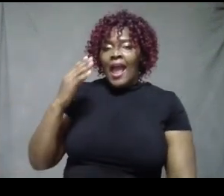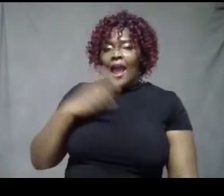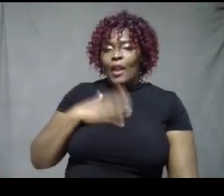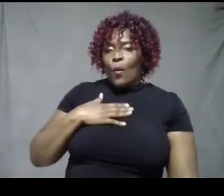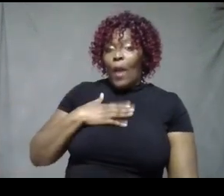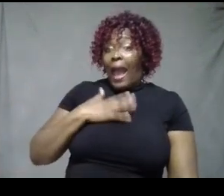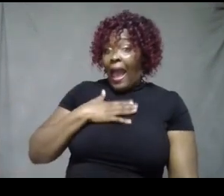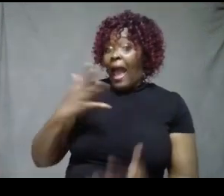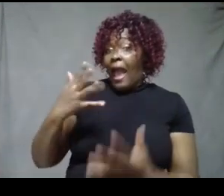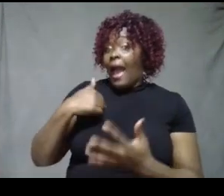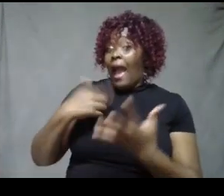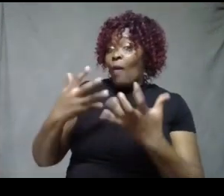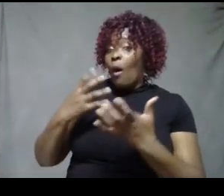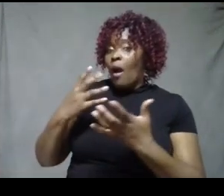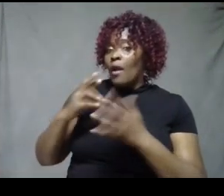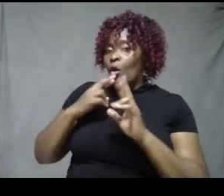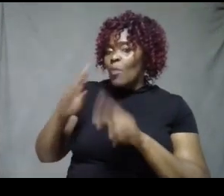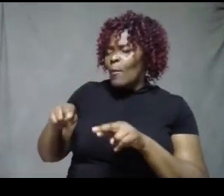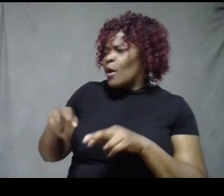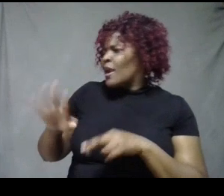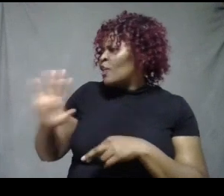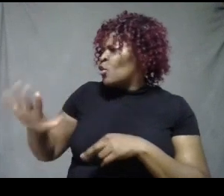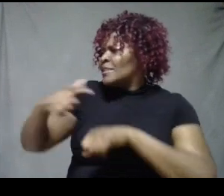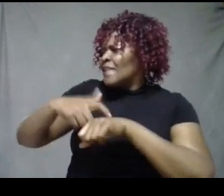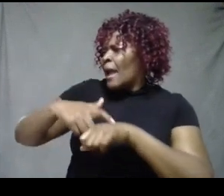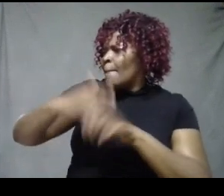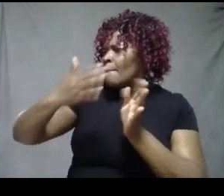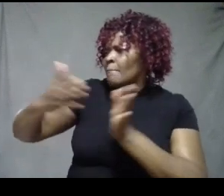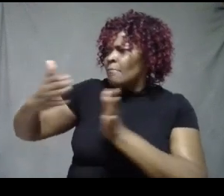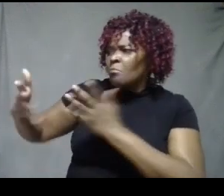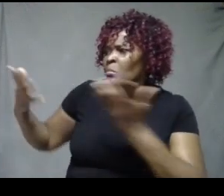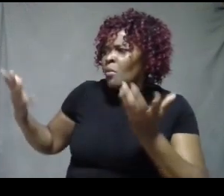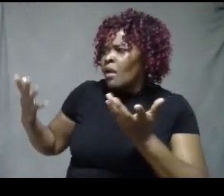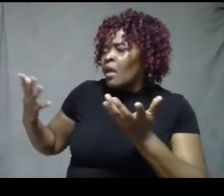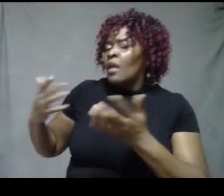report. And what is your timeline as far as,